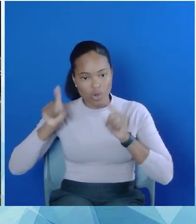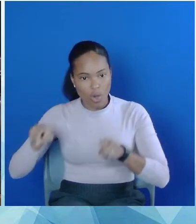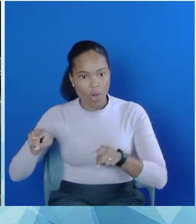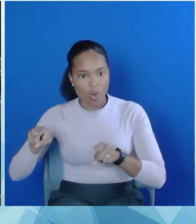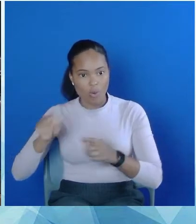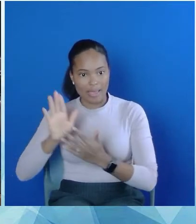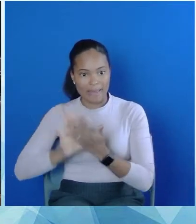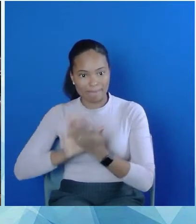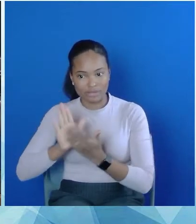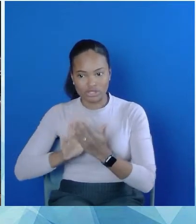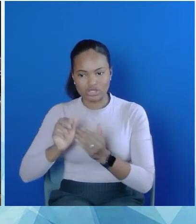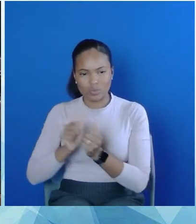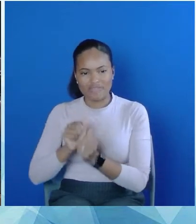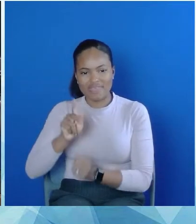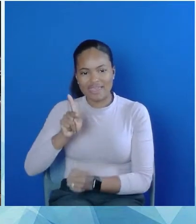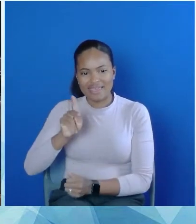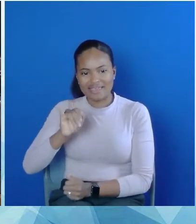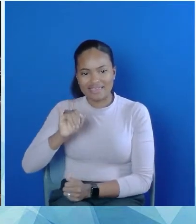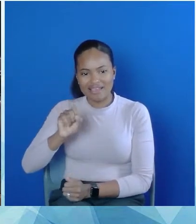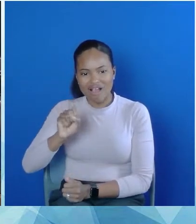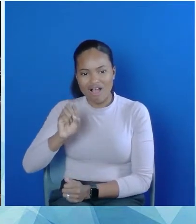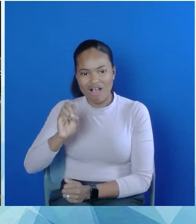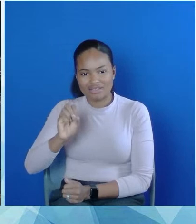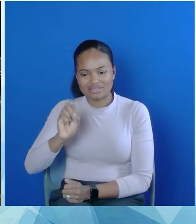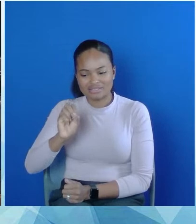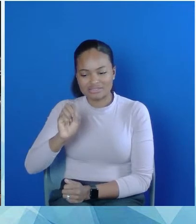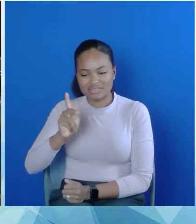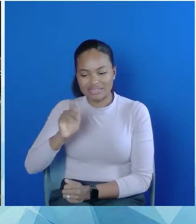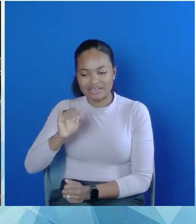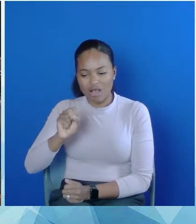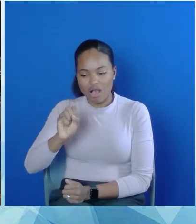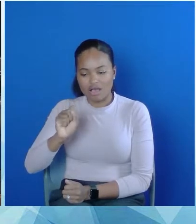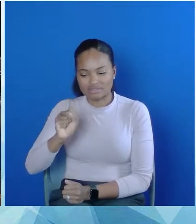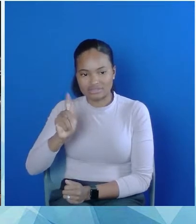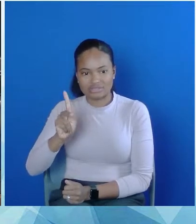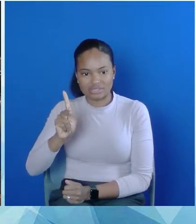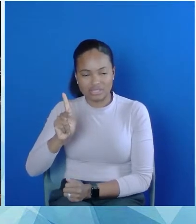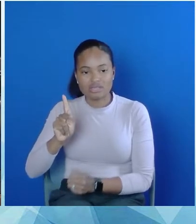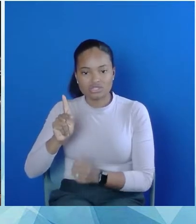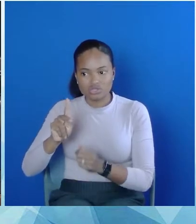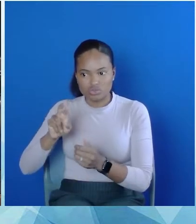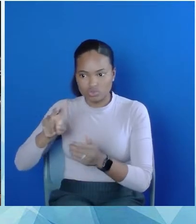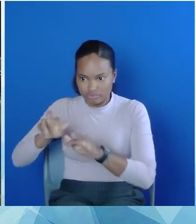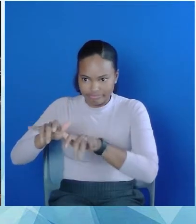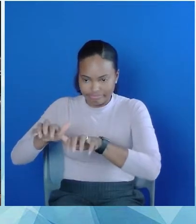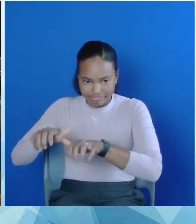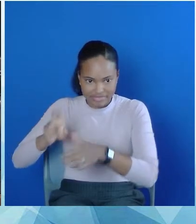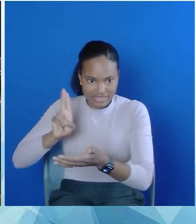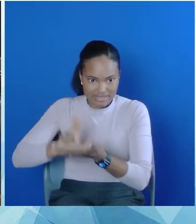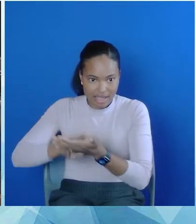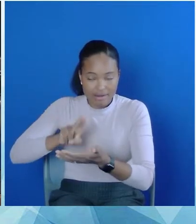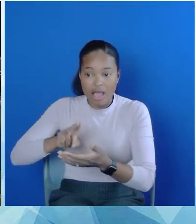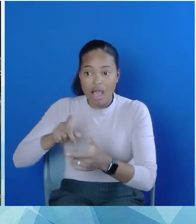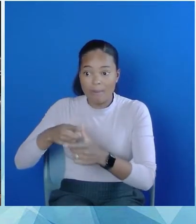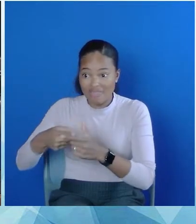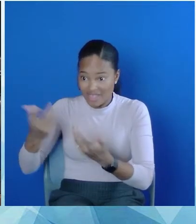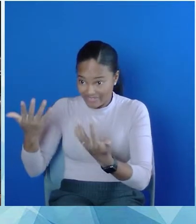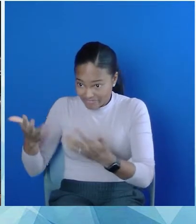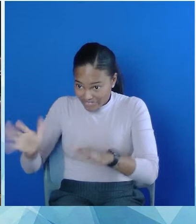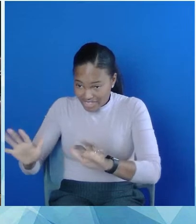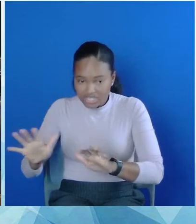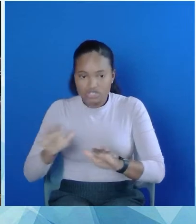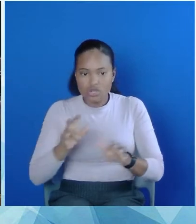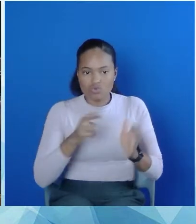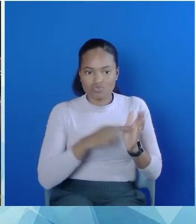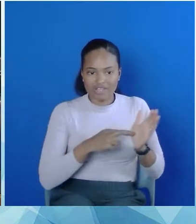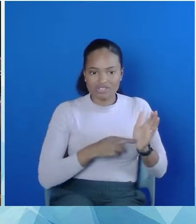sort of system that you have to register to. And then after that, you can then register to speak from your computer. So that is something to keep